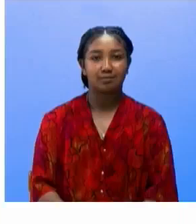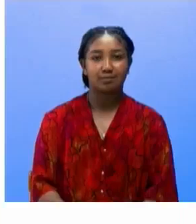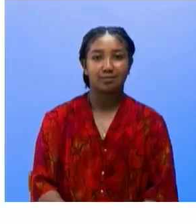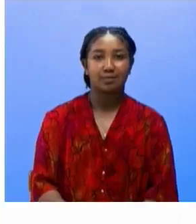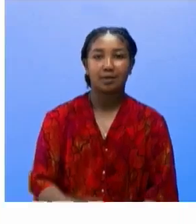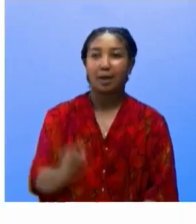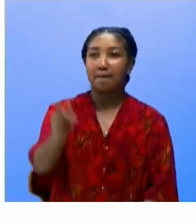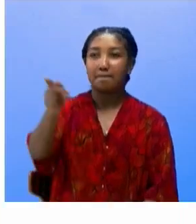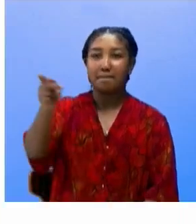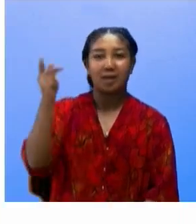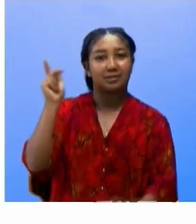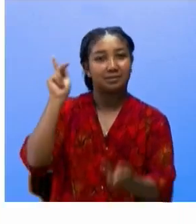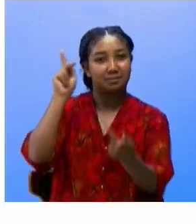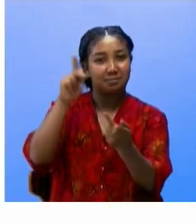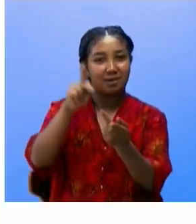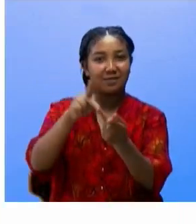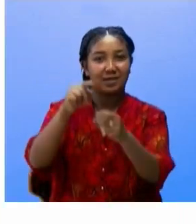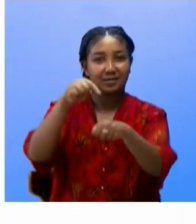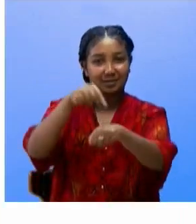perfect tense.